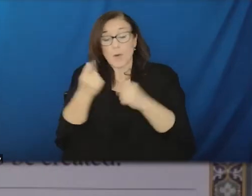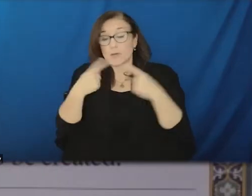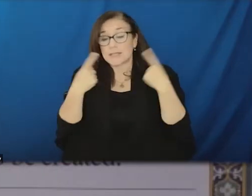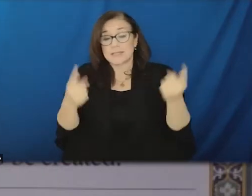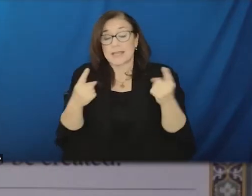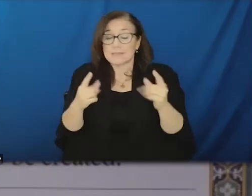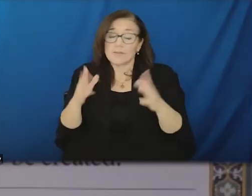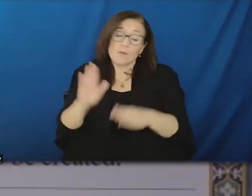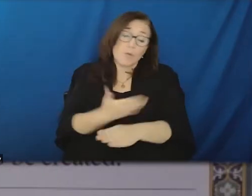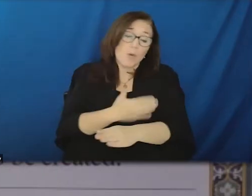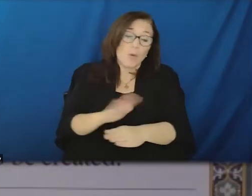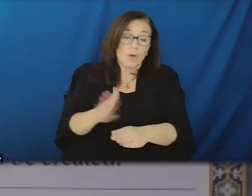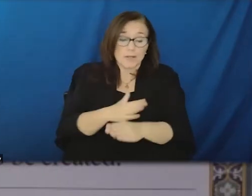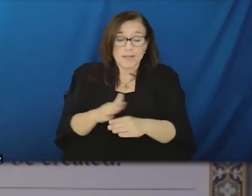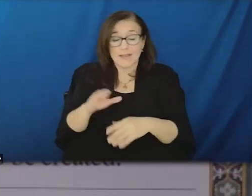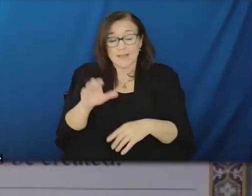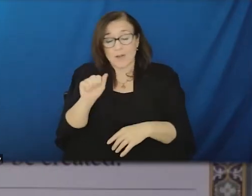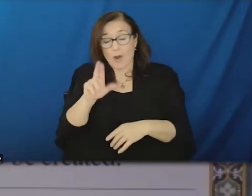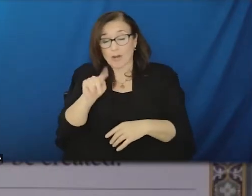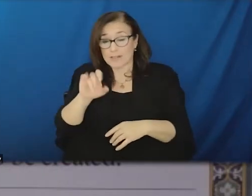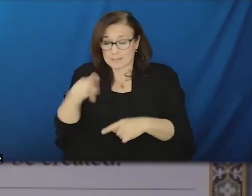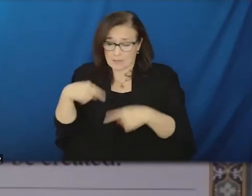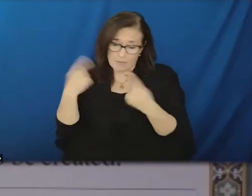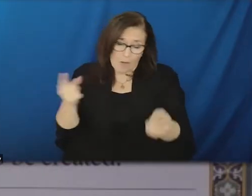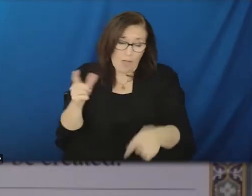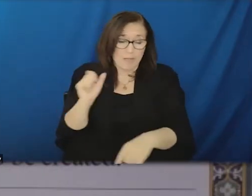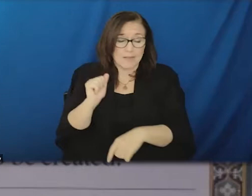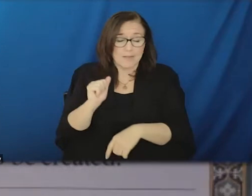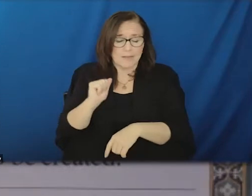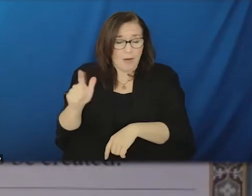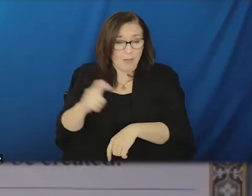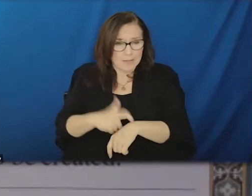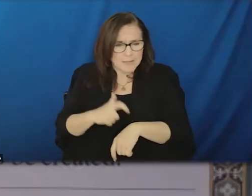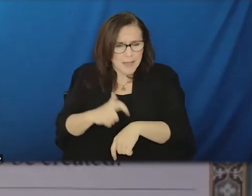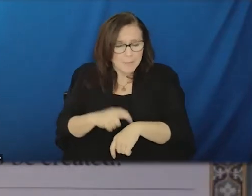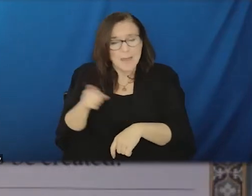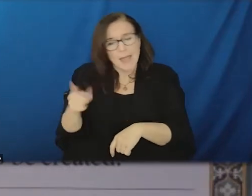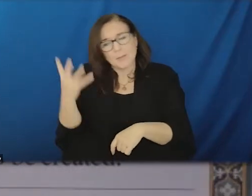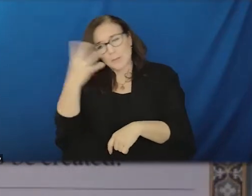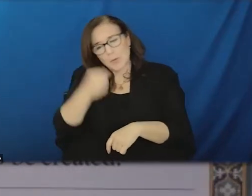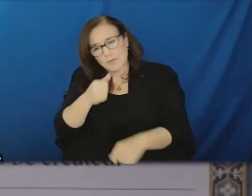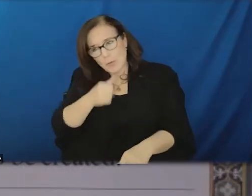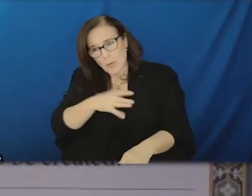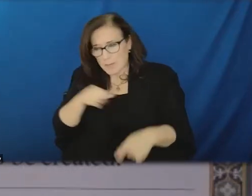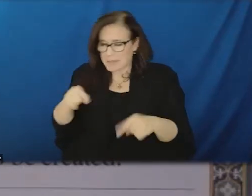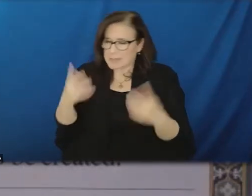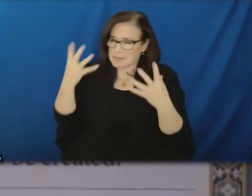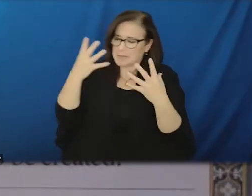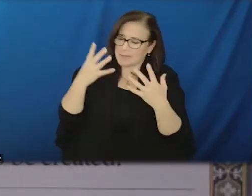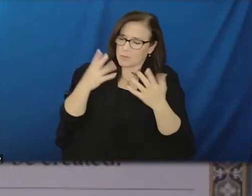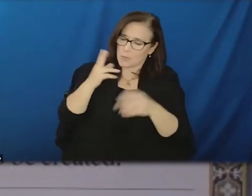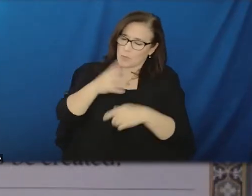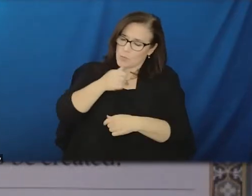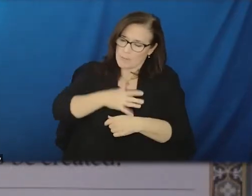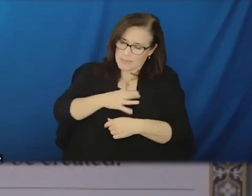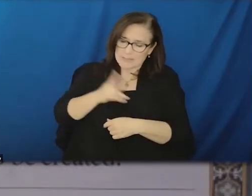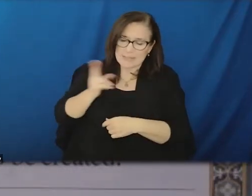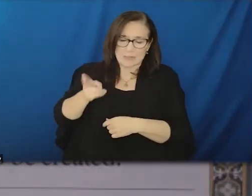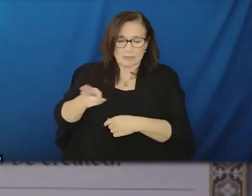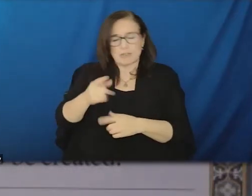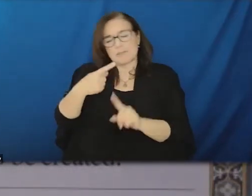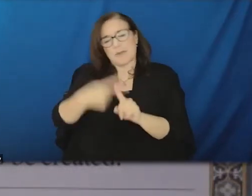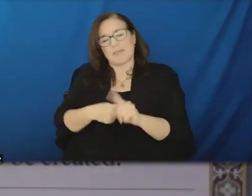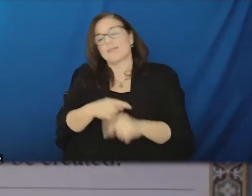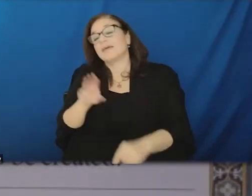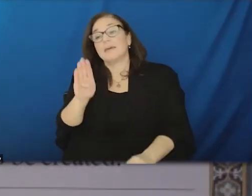time, and that also she is a beautiful woman during Women's History Month. Beyonce has said,